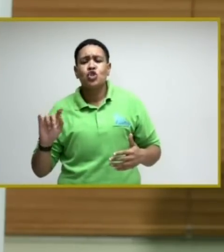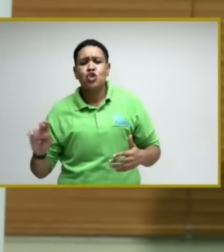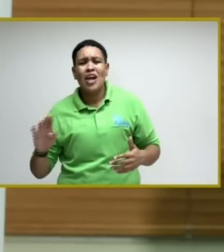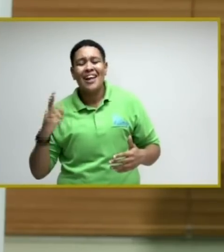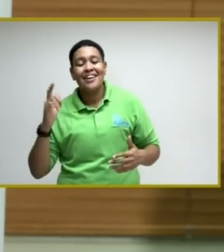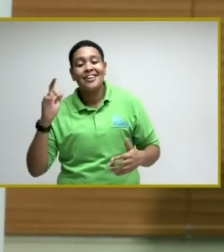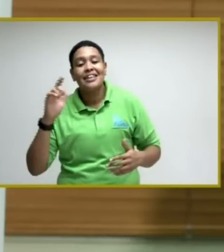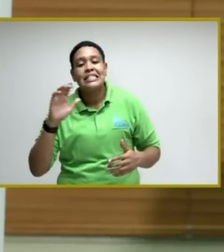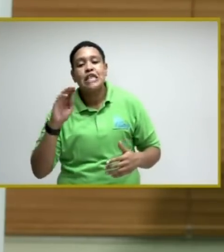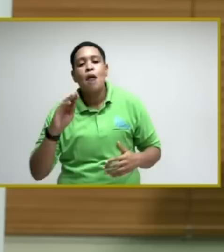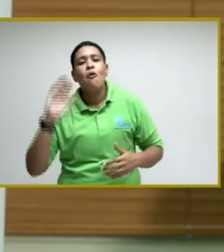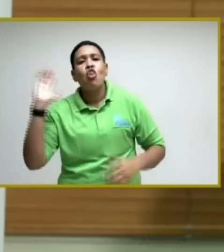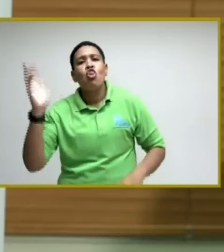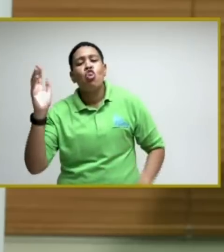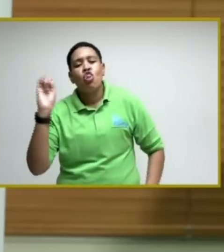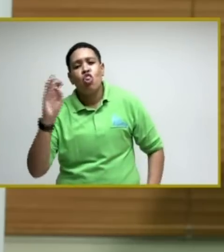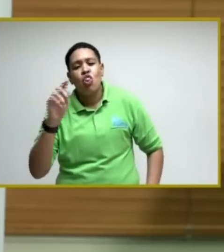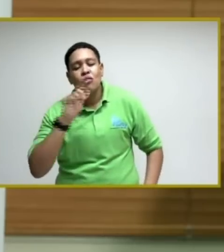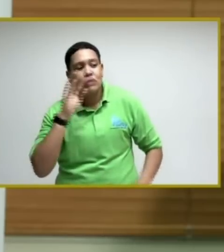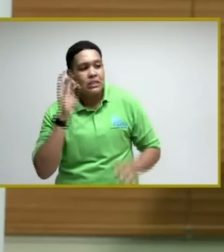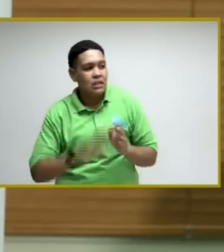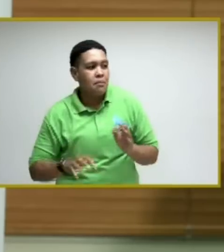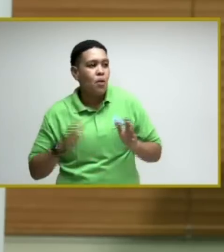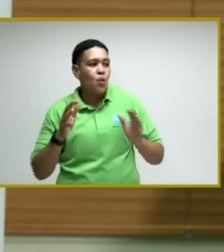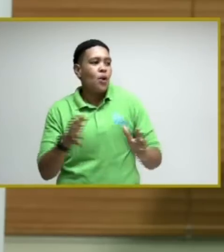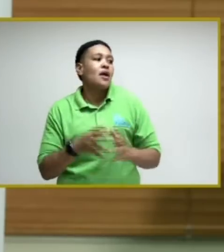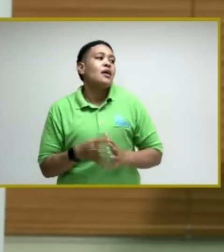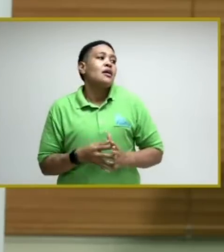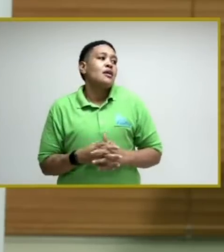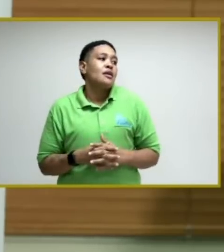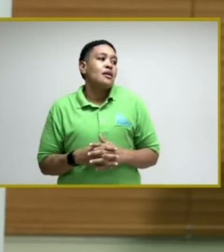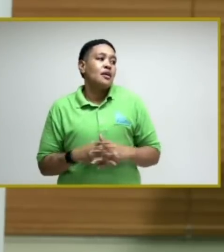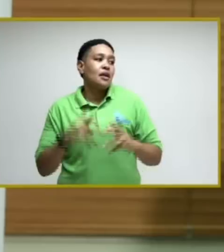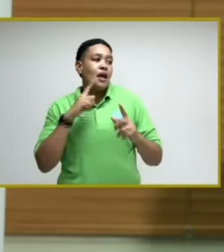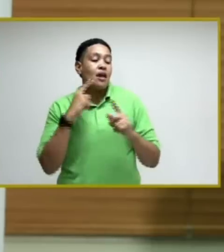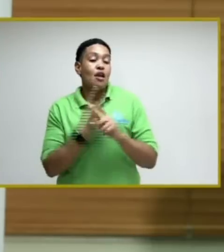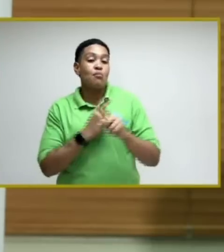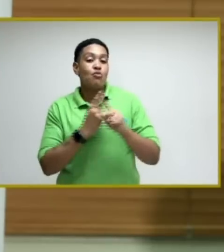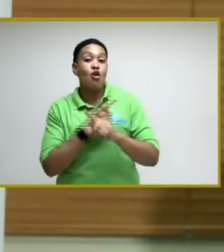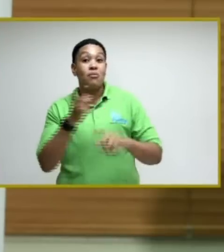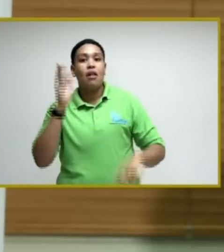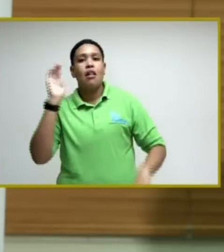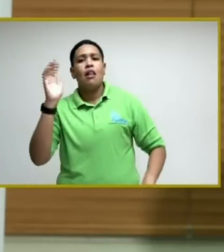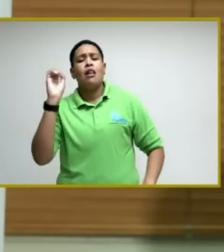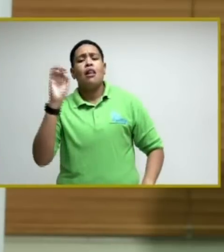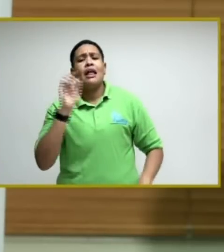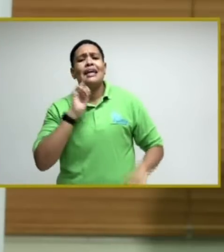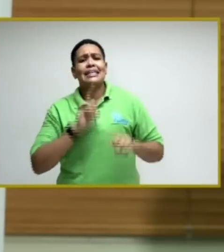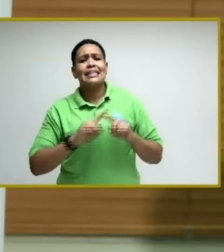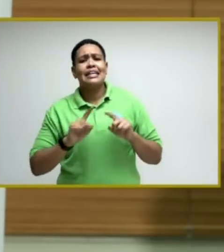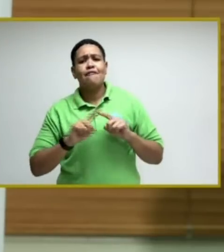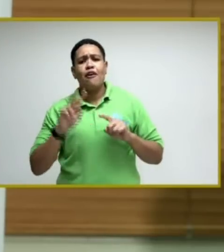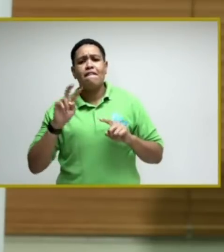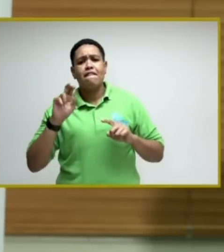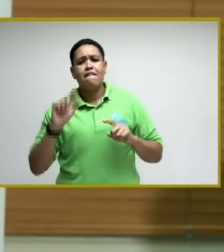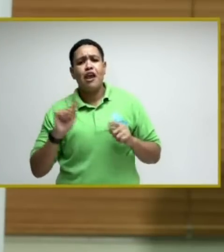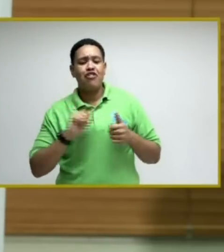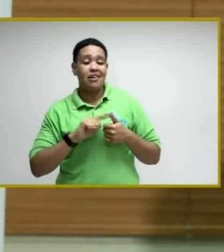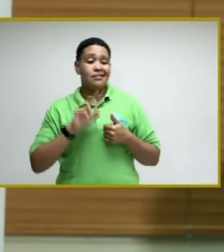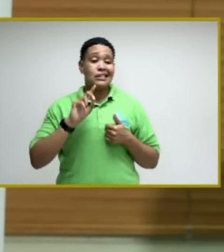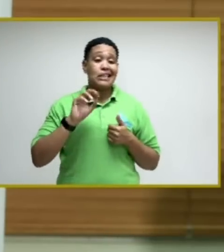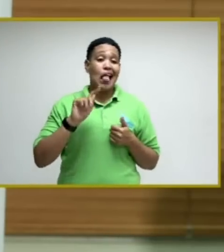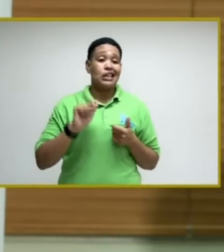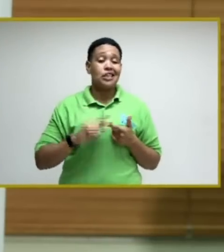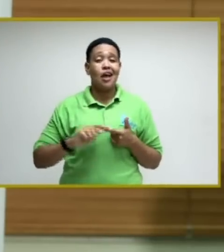if you will, in simple form, and appropriately so, on variant strains, because I